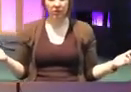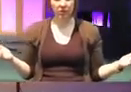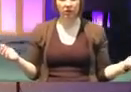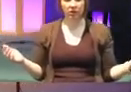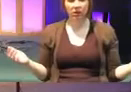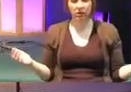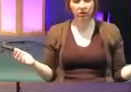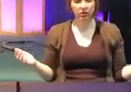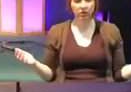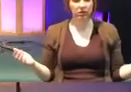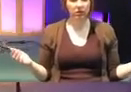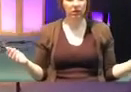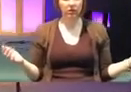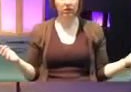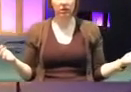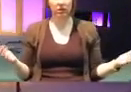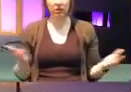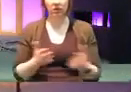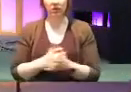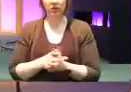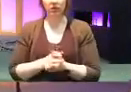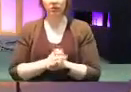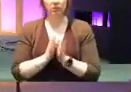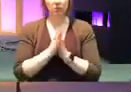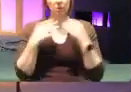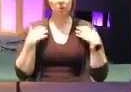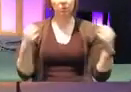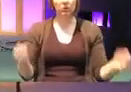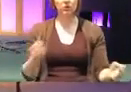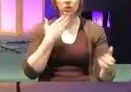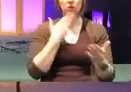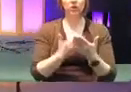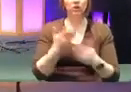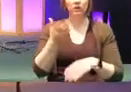Begin to declare boldly the goodness of God.